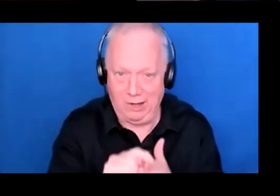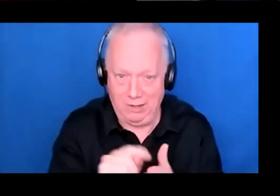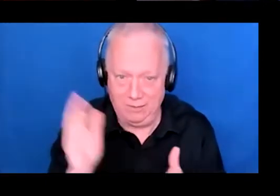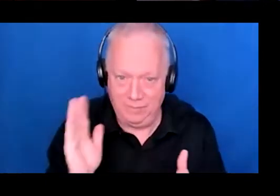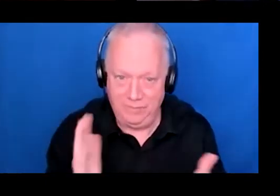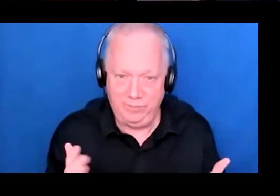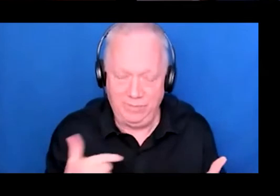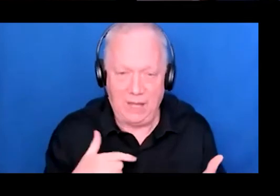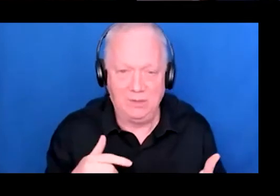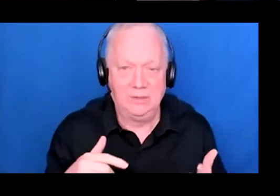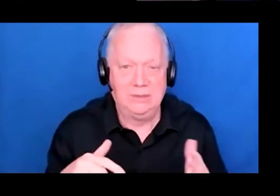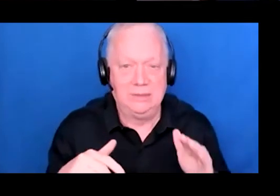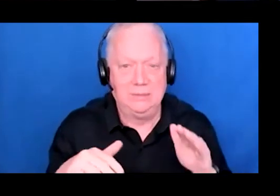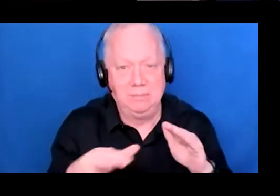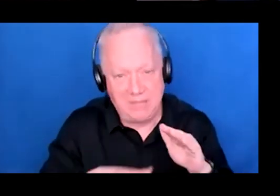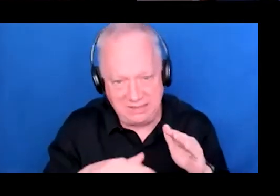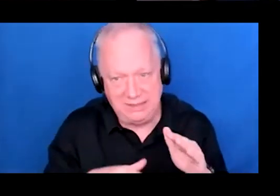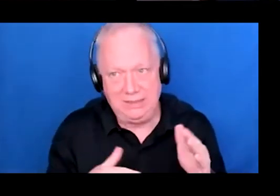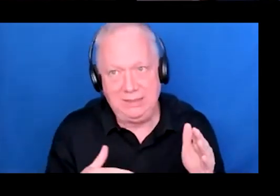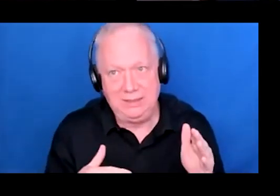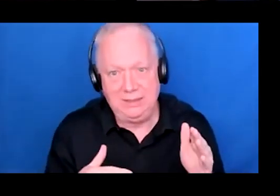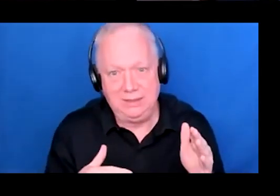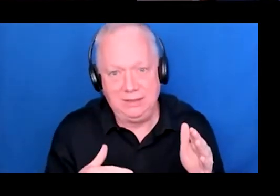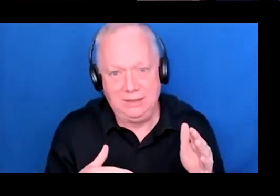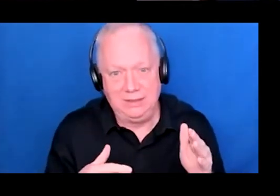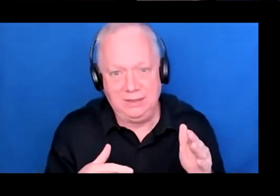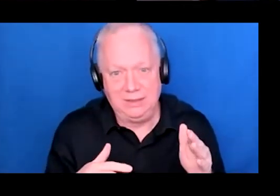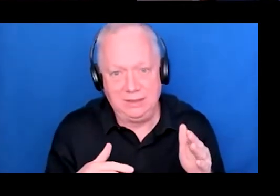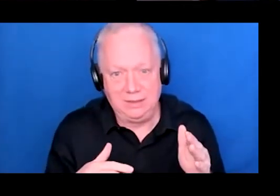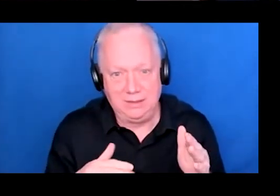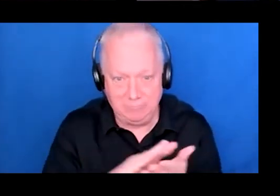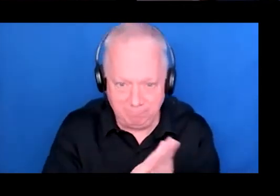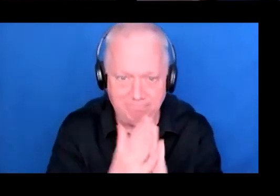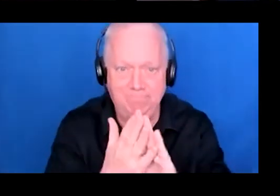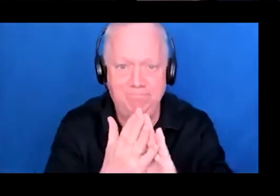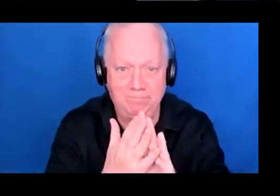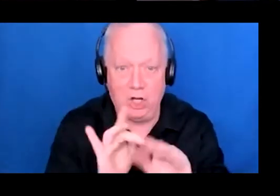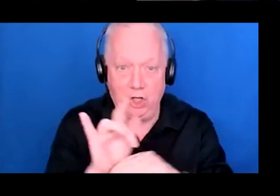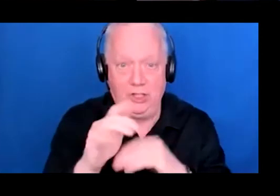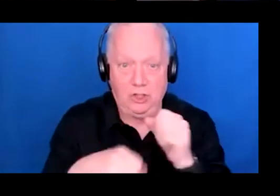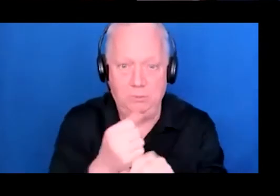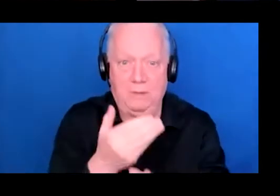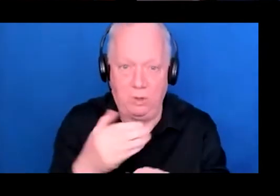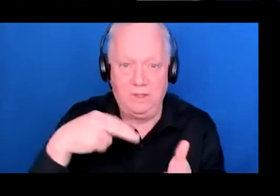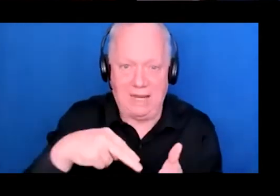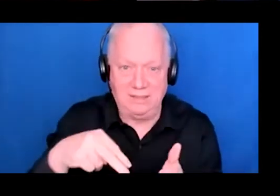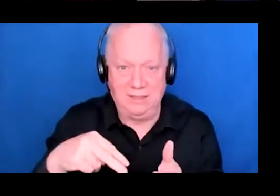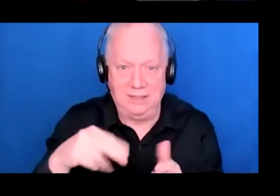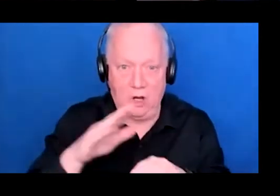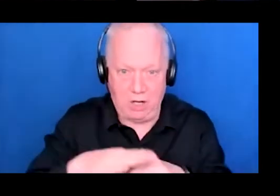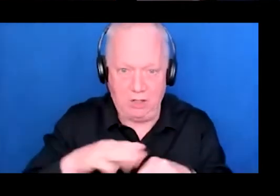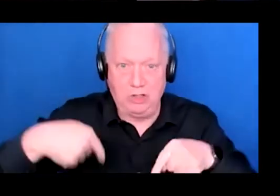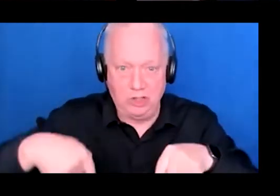I was basically, came out of that and into my early years before the dancing on the crutches